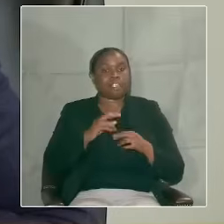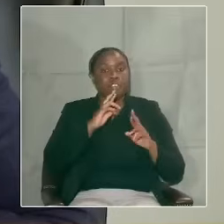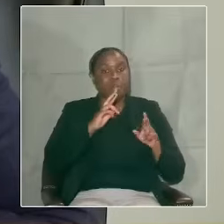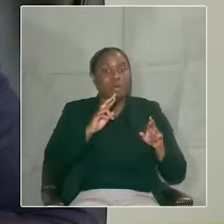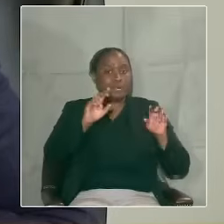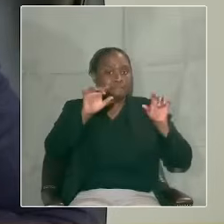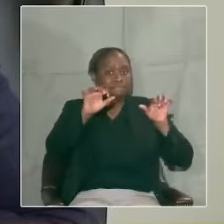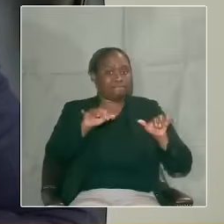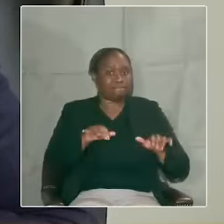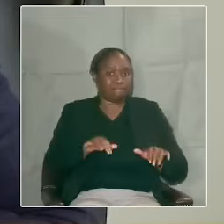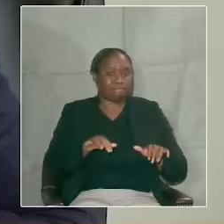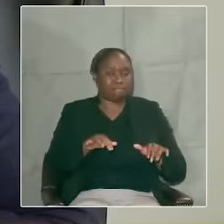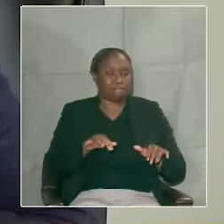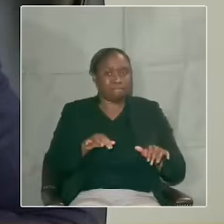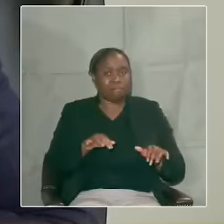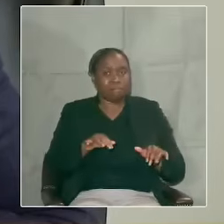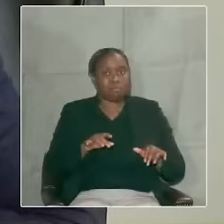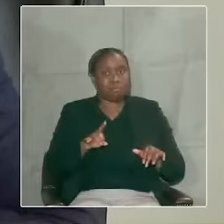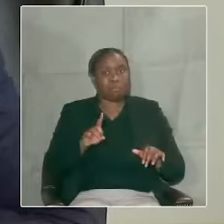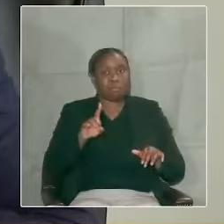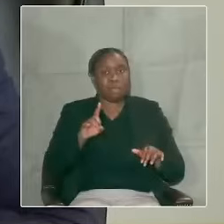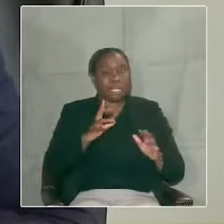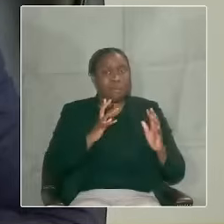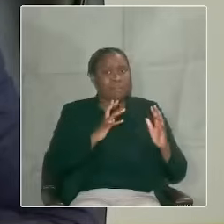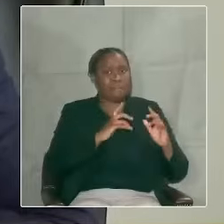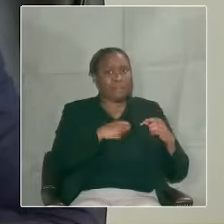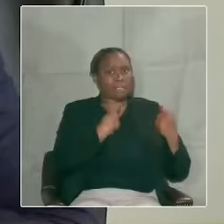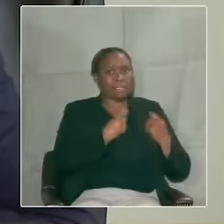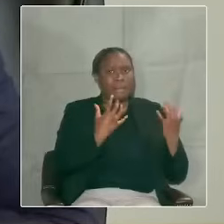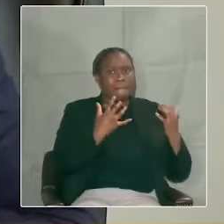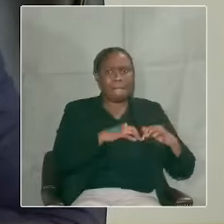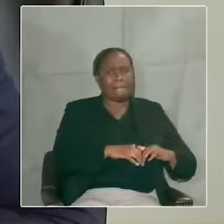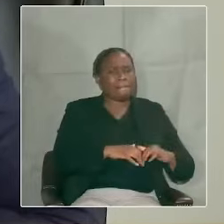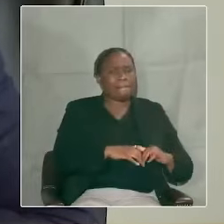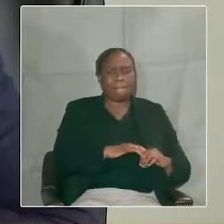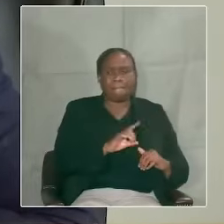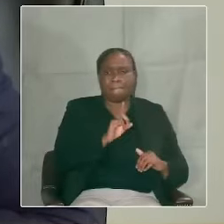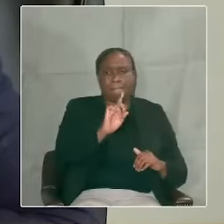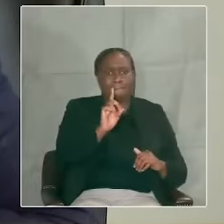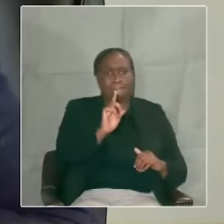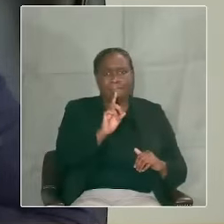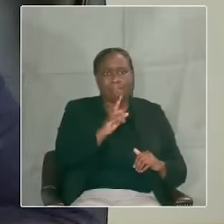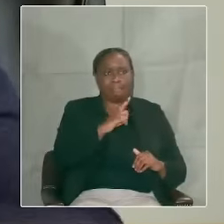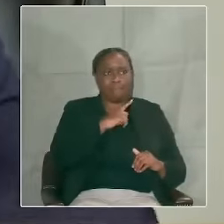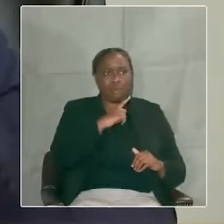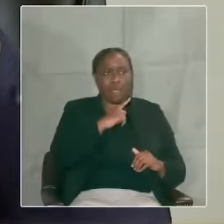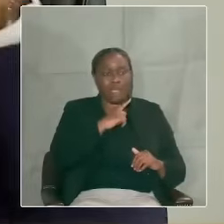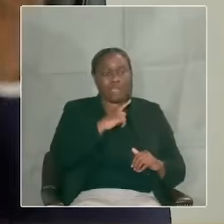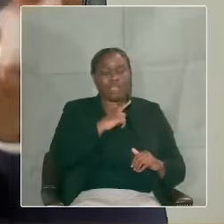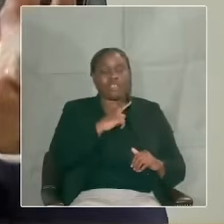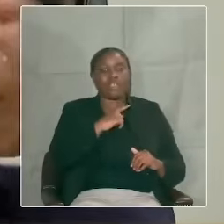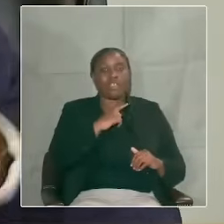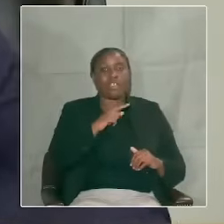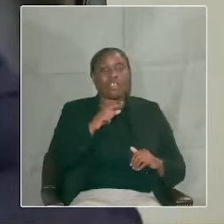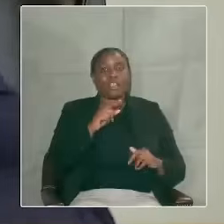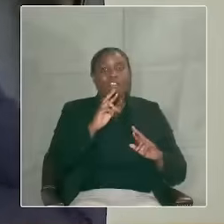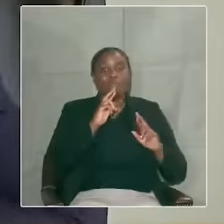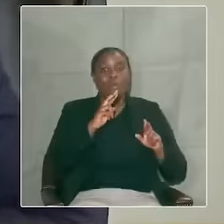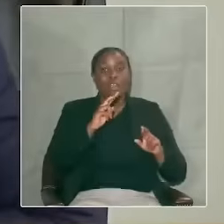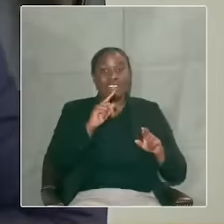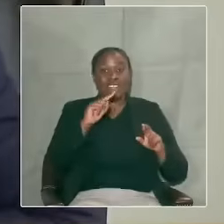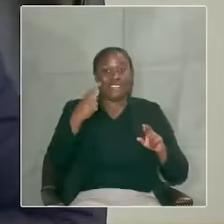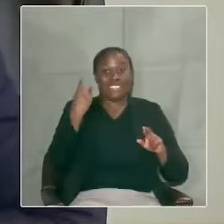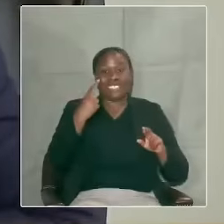prepare the reports, but no disbandment, because the date for the first report is 20th of